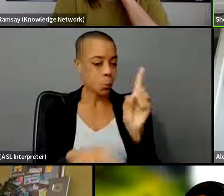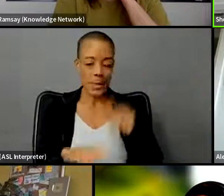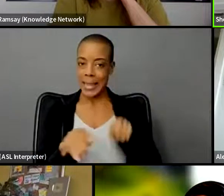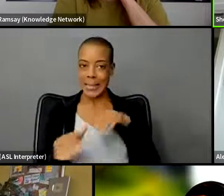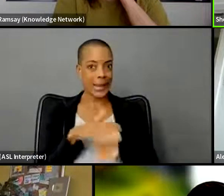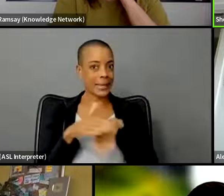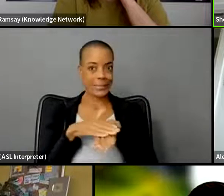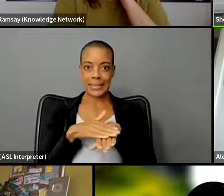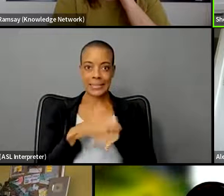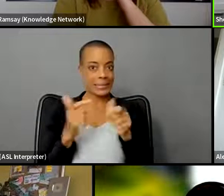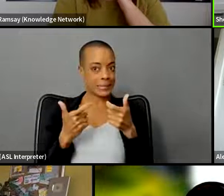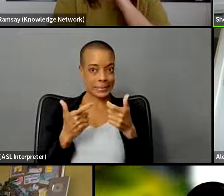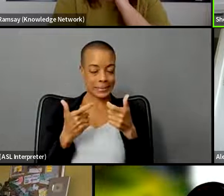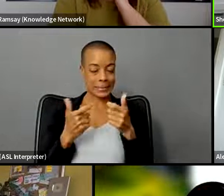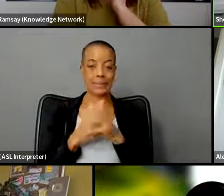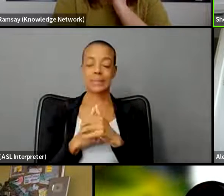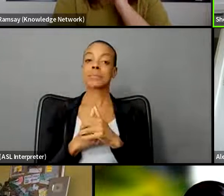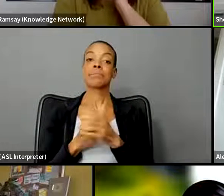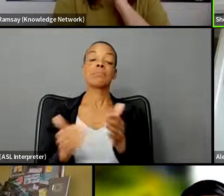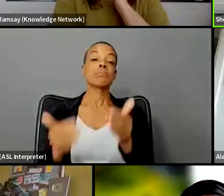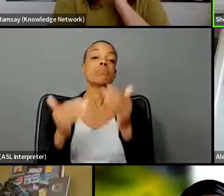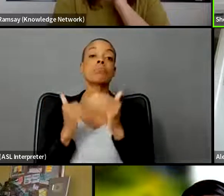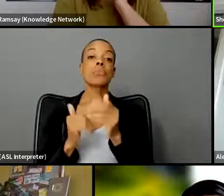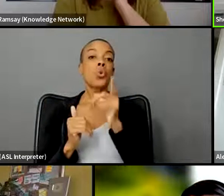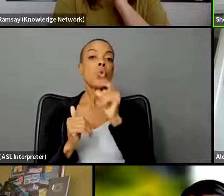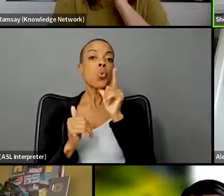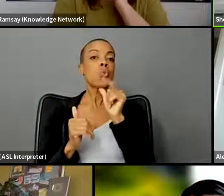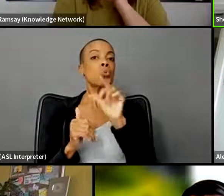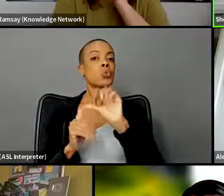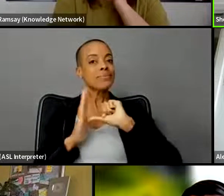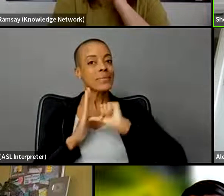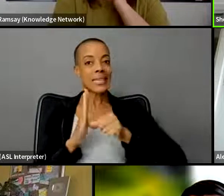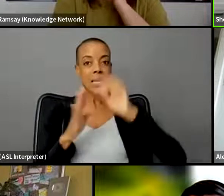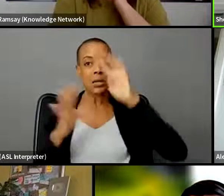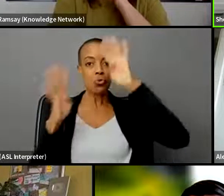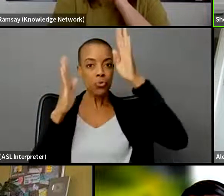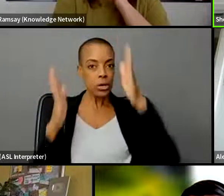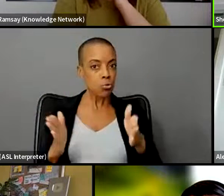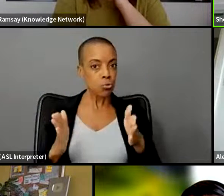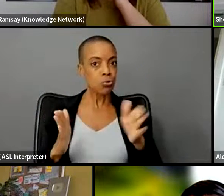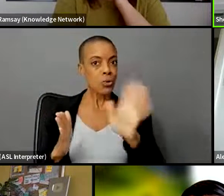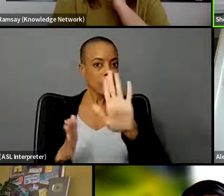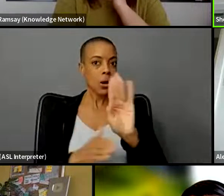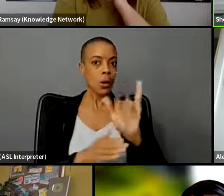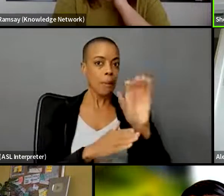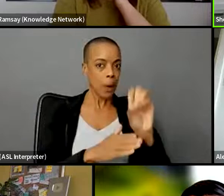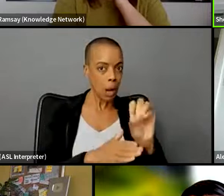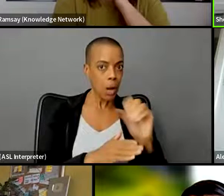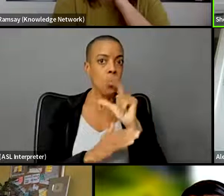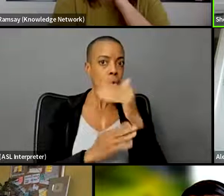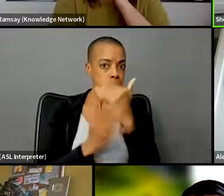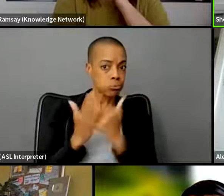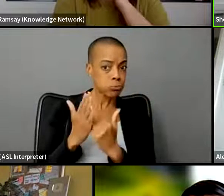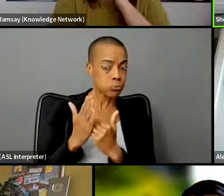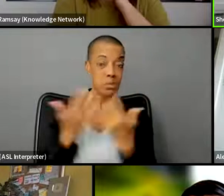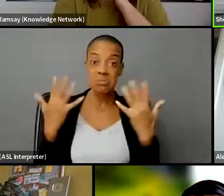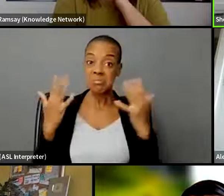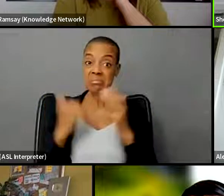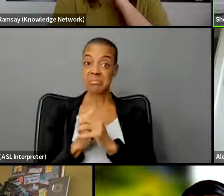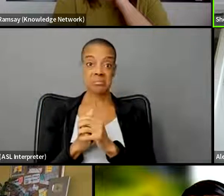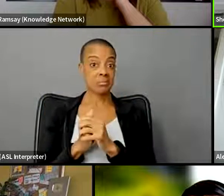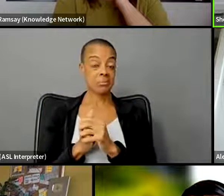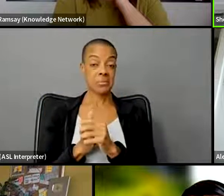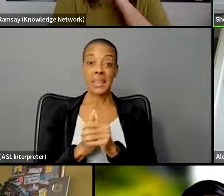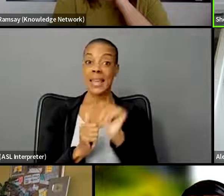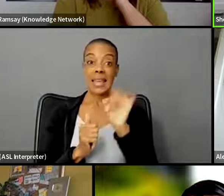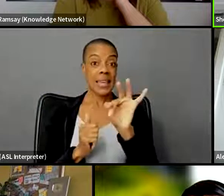need key creatives and their bios, and that's about it. It doesn't have to be super fancy. If you grab our attention with